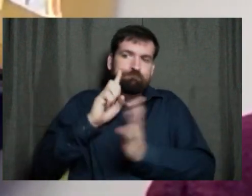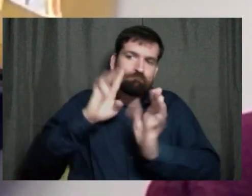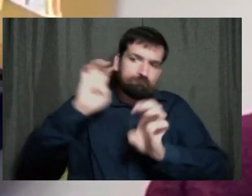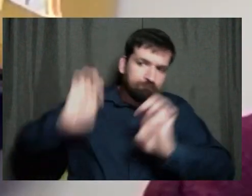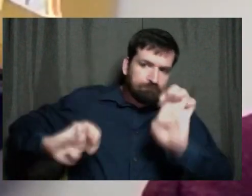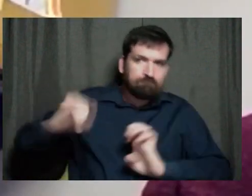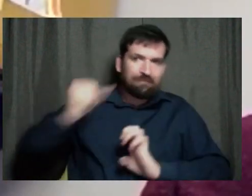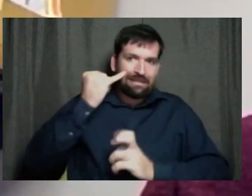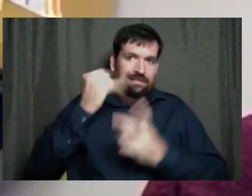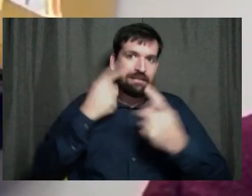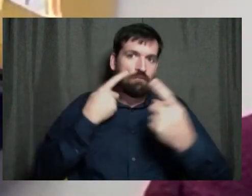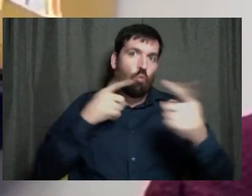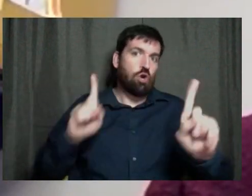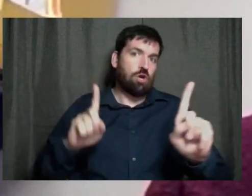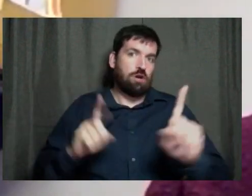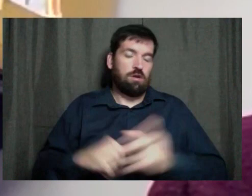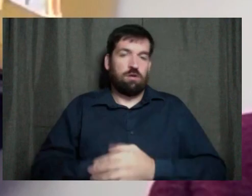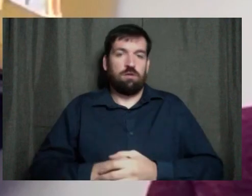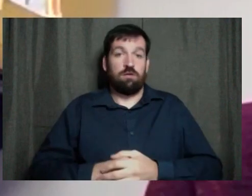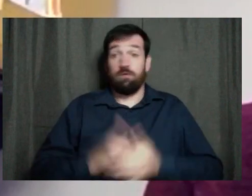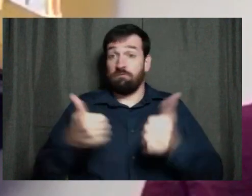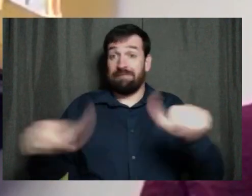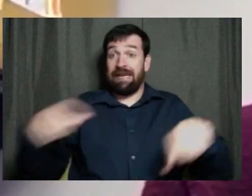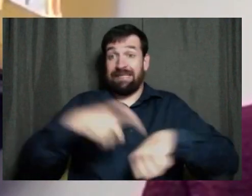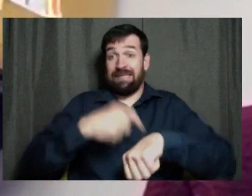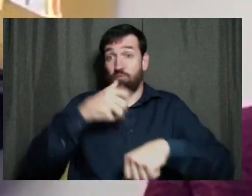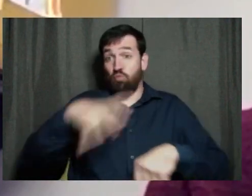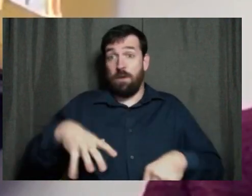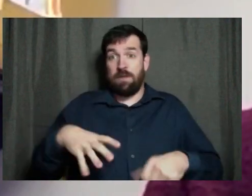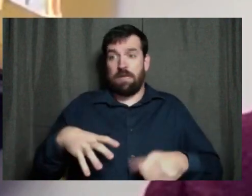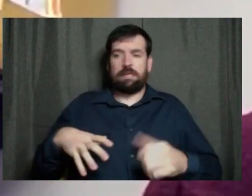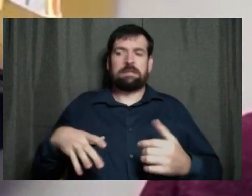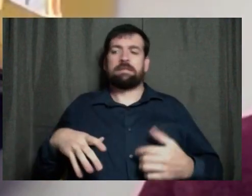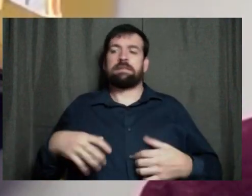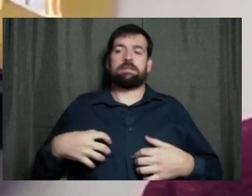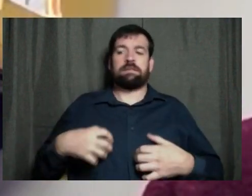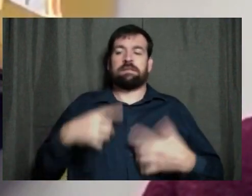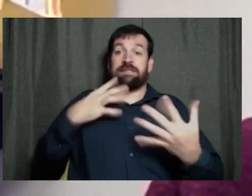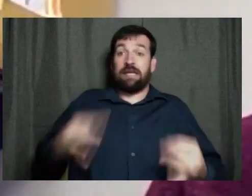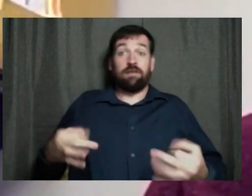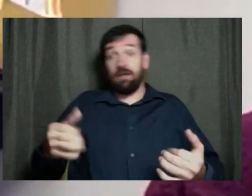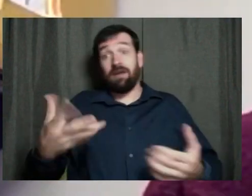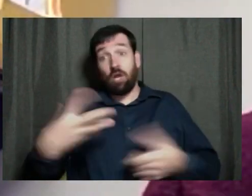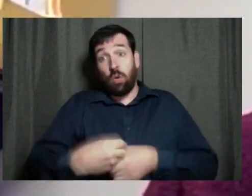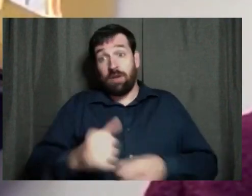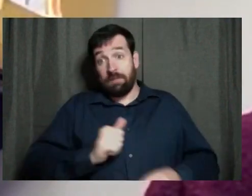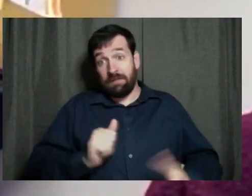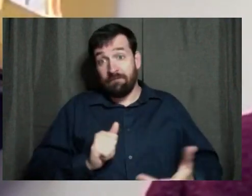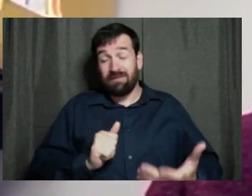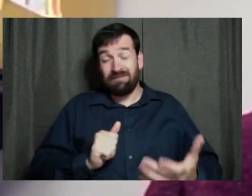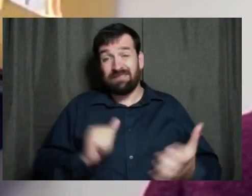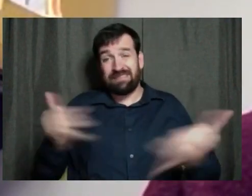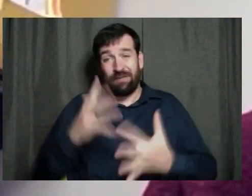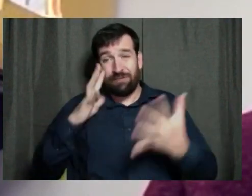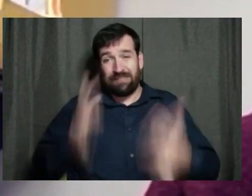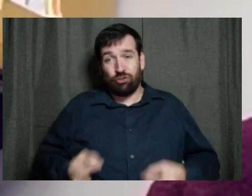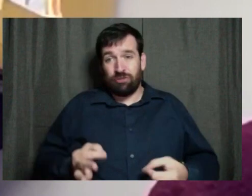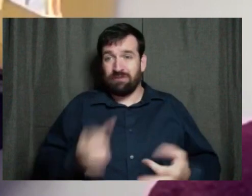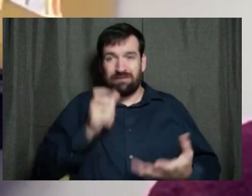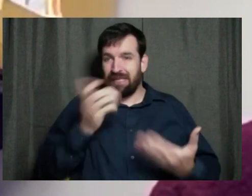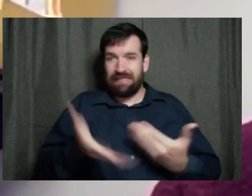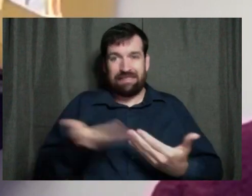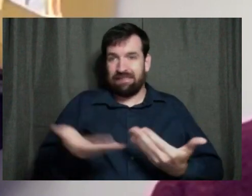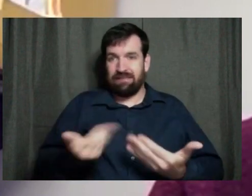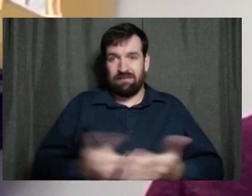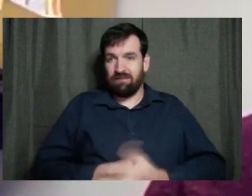work. So anytime that women are making the decision to enter these trials, including myself, it's a scary decision. It's not an easy decision